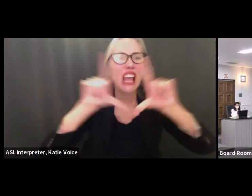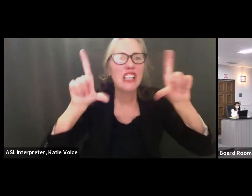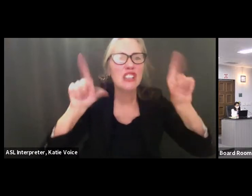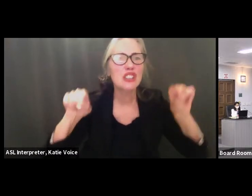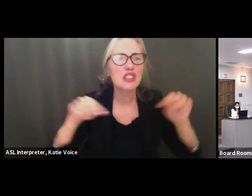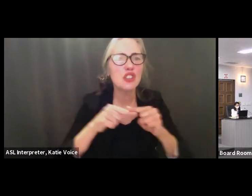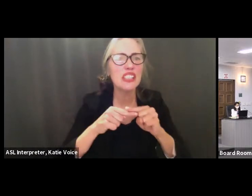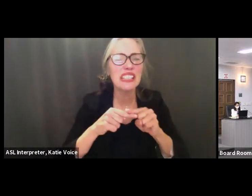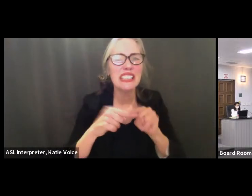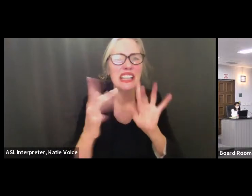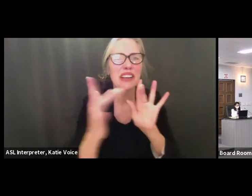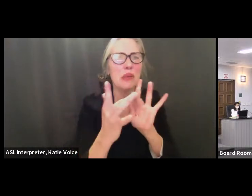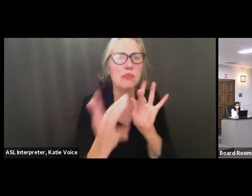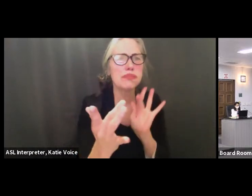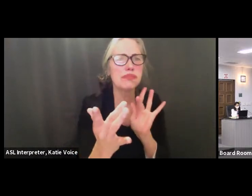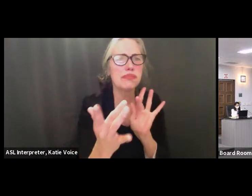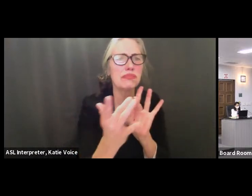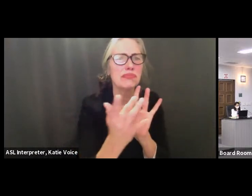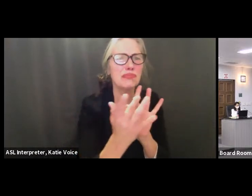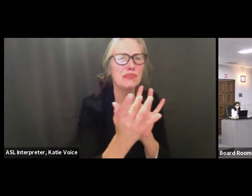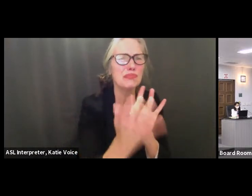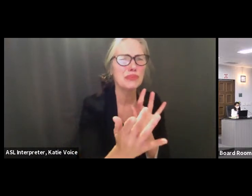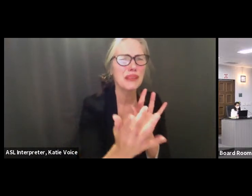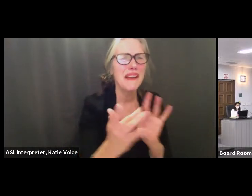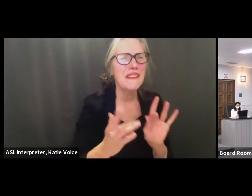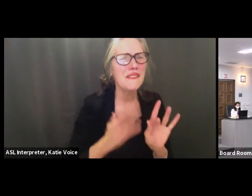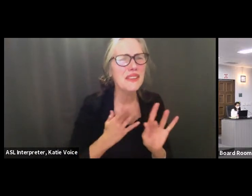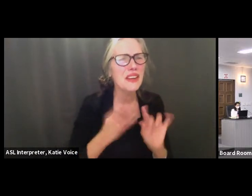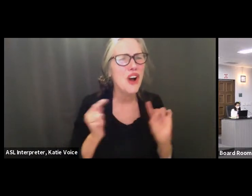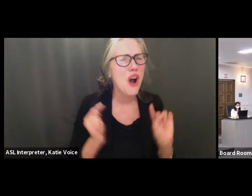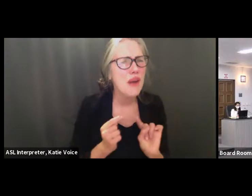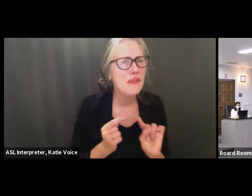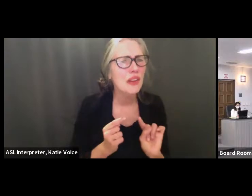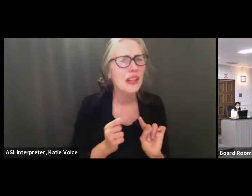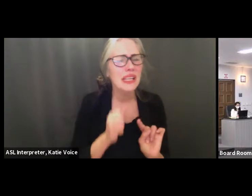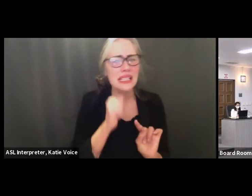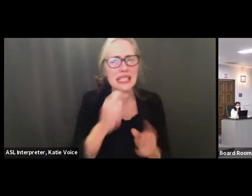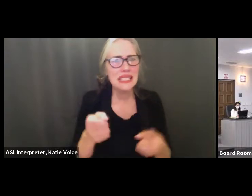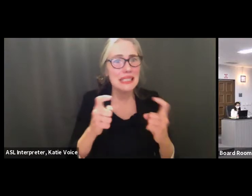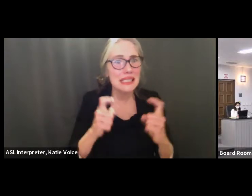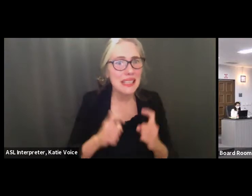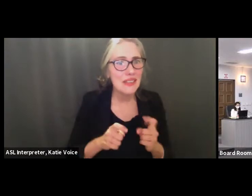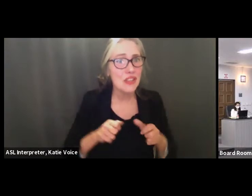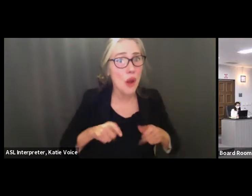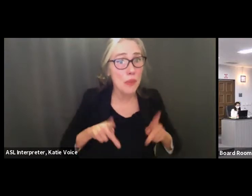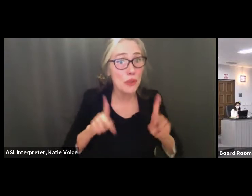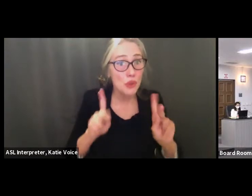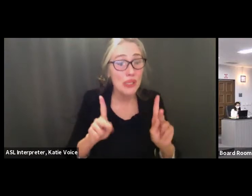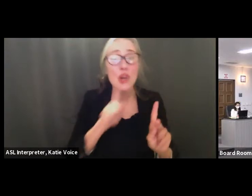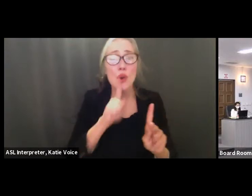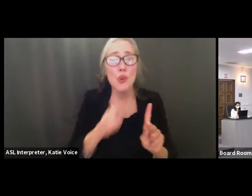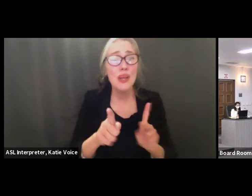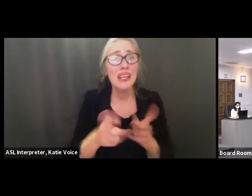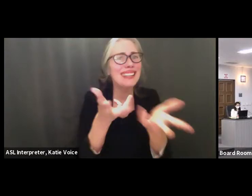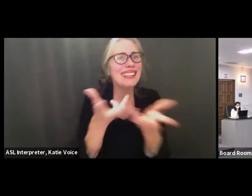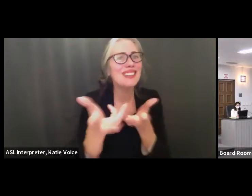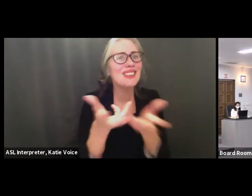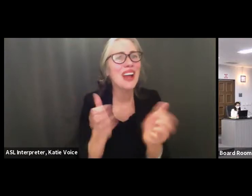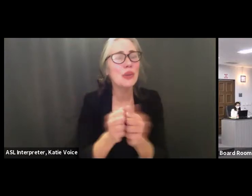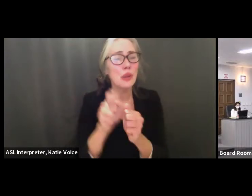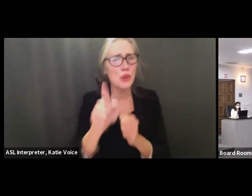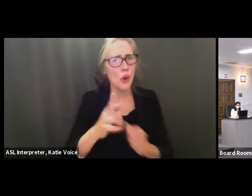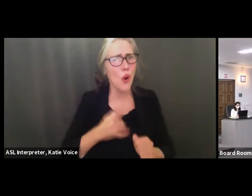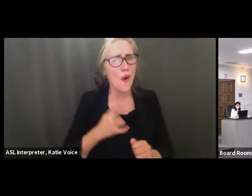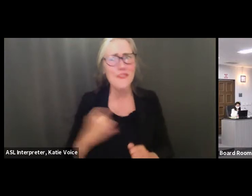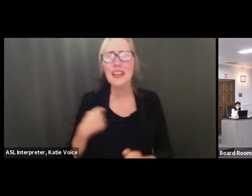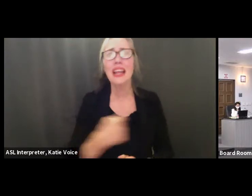that is harmful, and it doesn't allow us to actually interact with the board members, nor can we get the sense that we're being